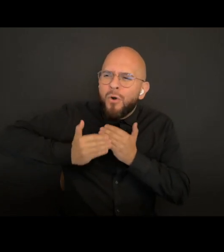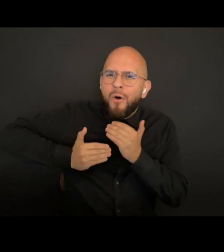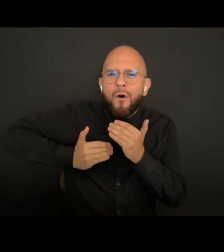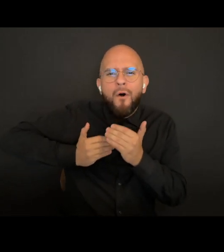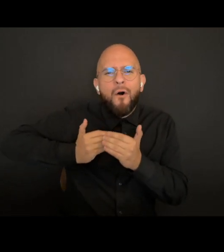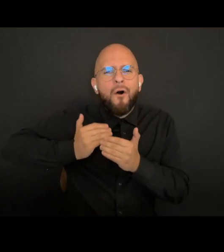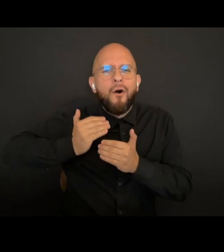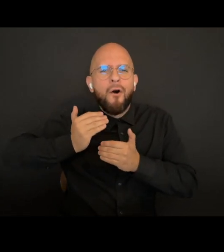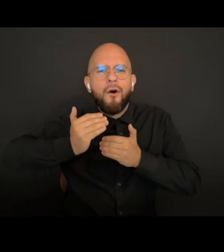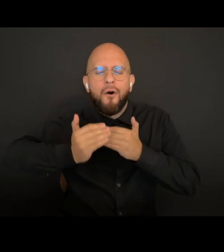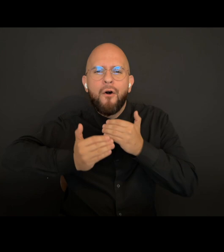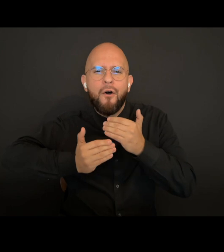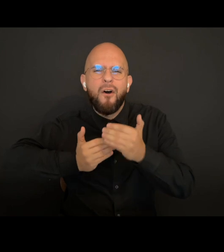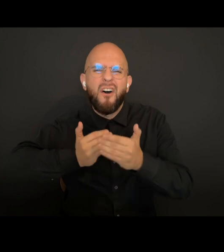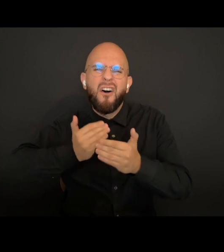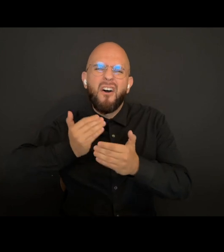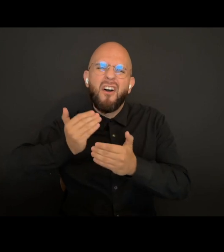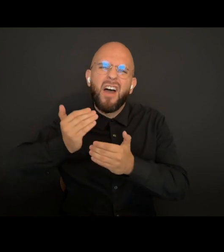process